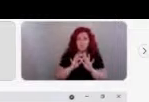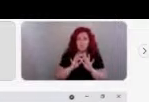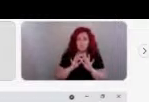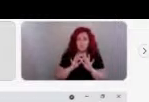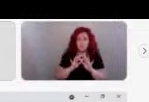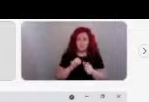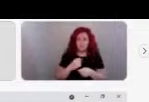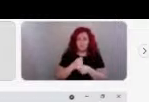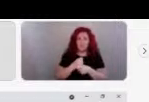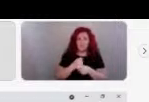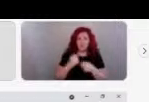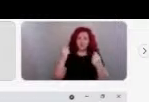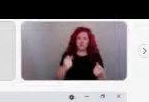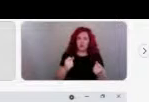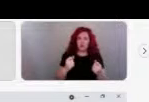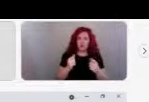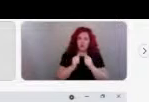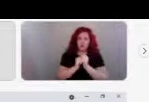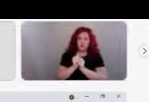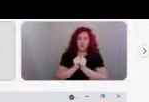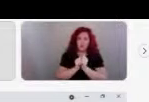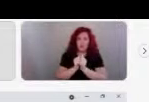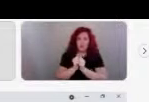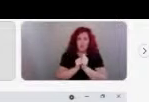strong and competitive um